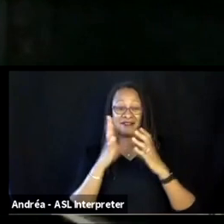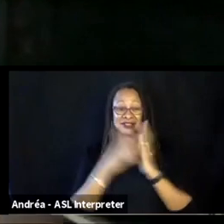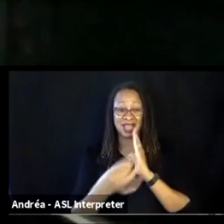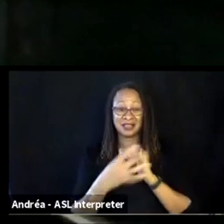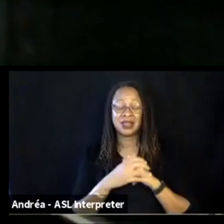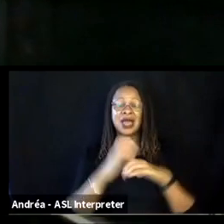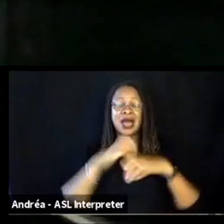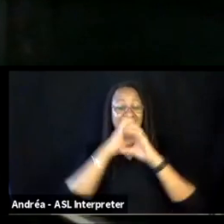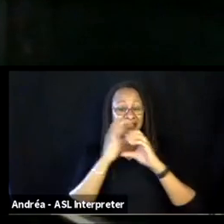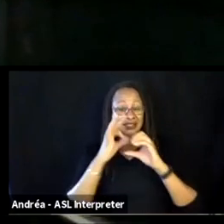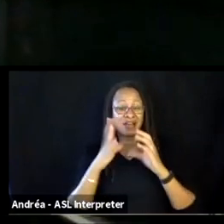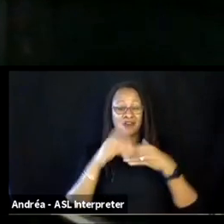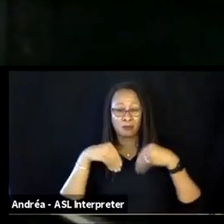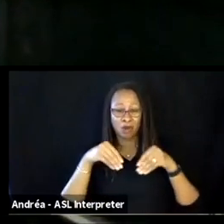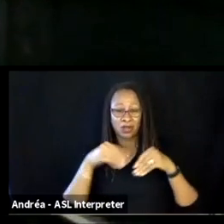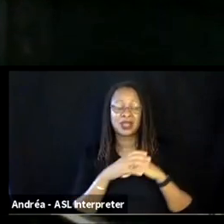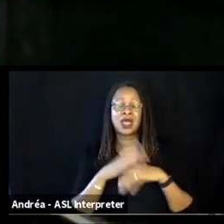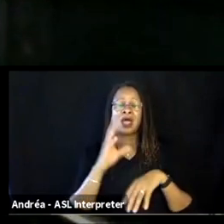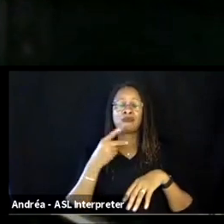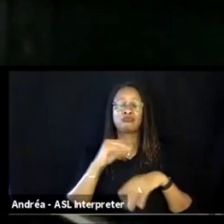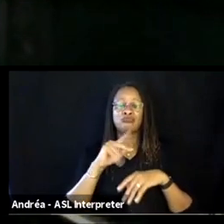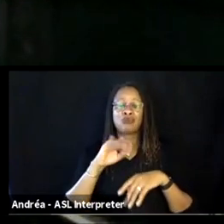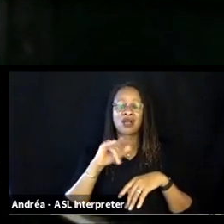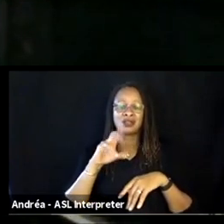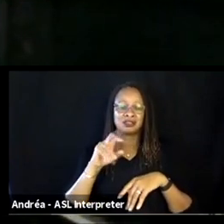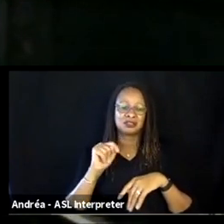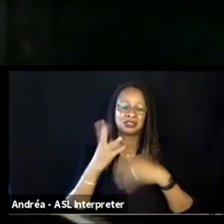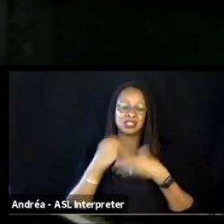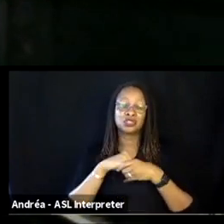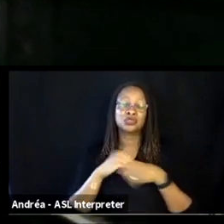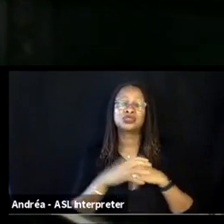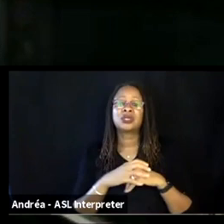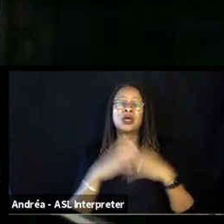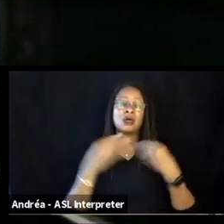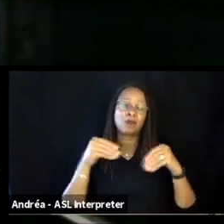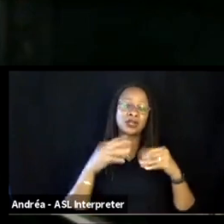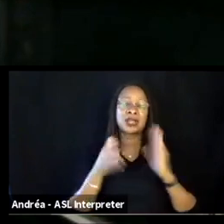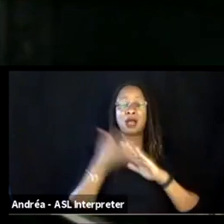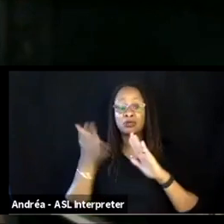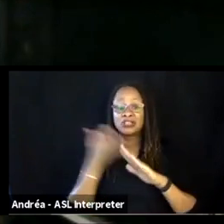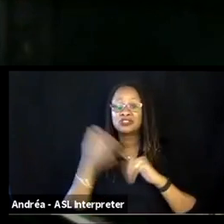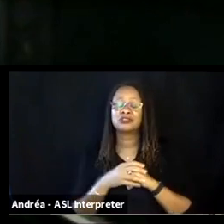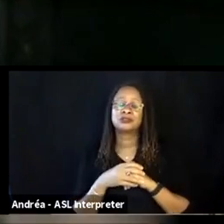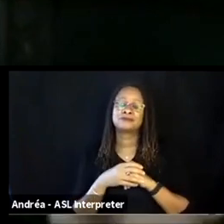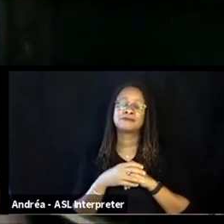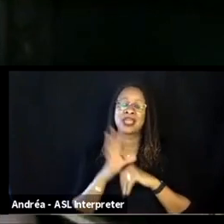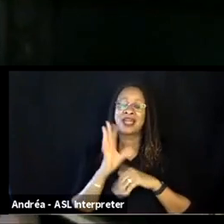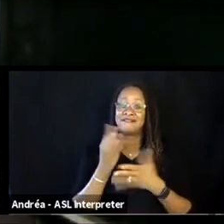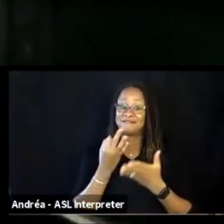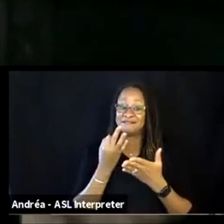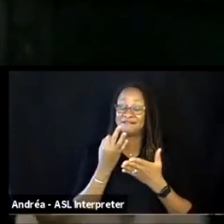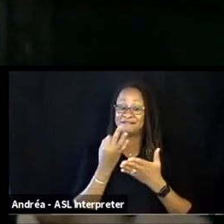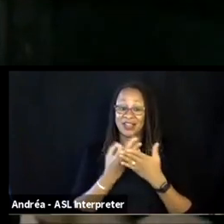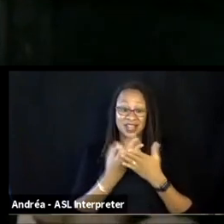of marketing. There might be a lens of product inclusion, a lens of marketing, operations, finance, like all of these things